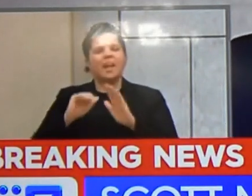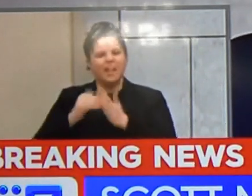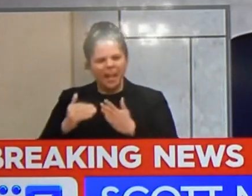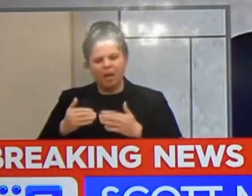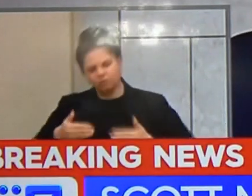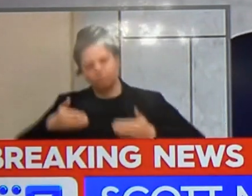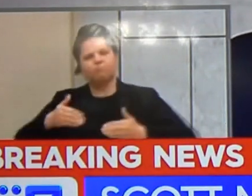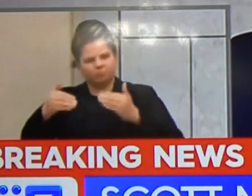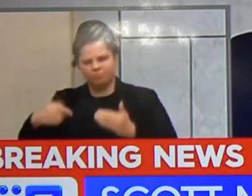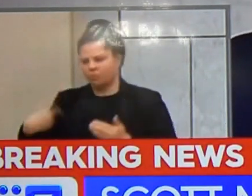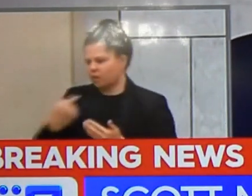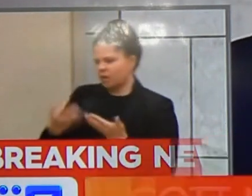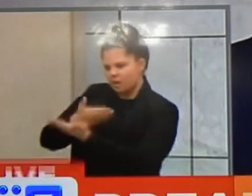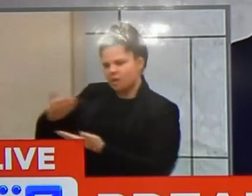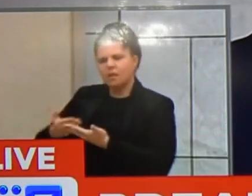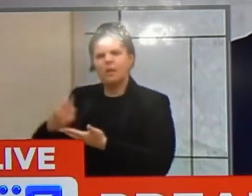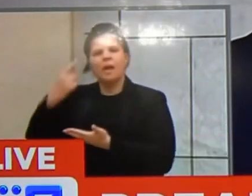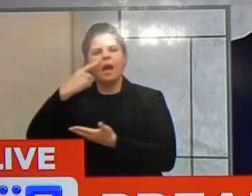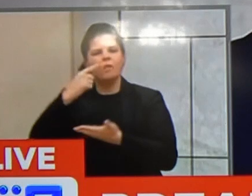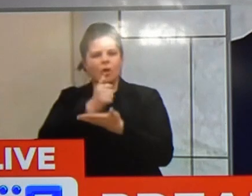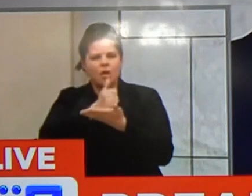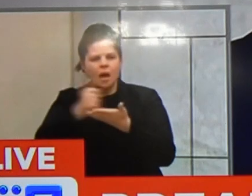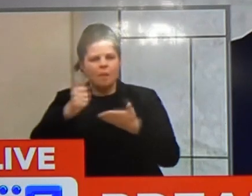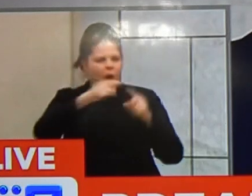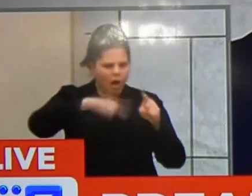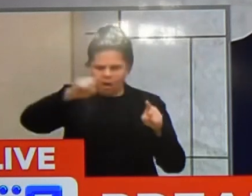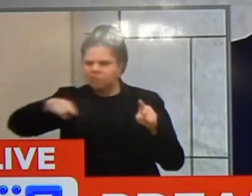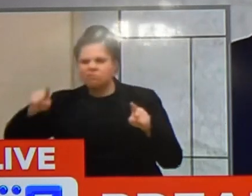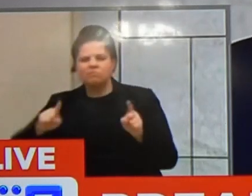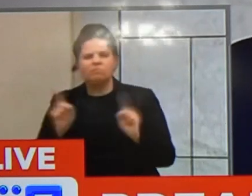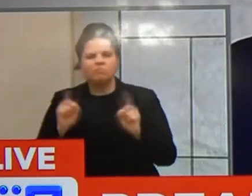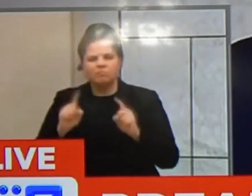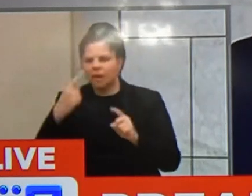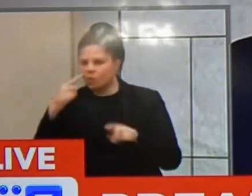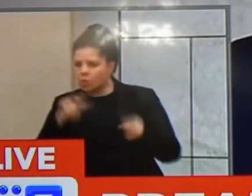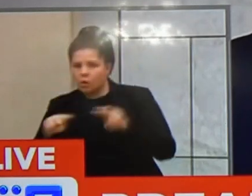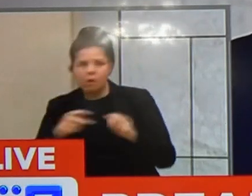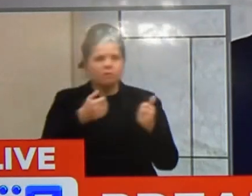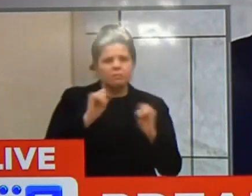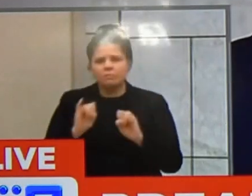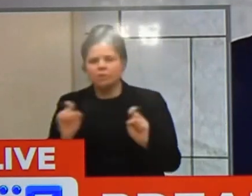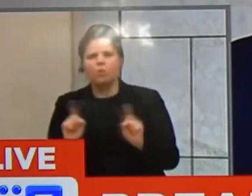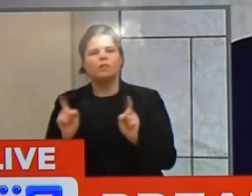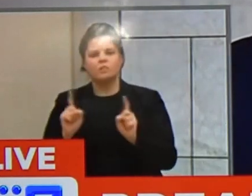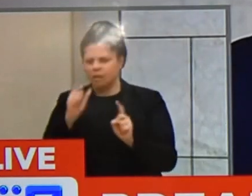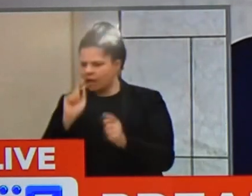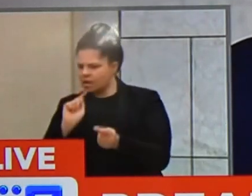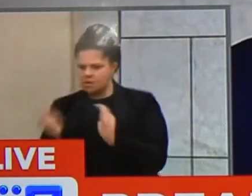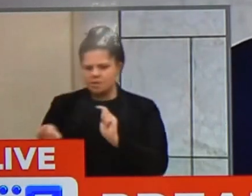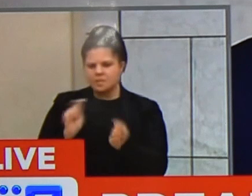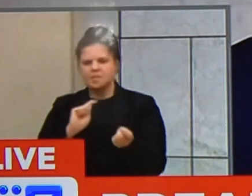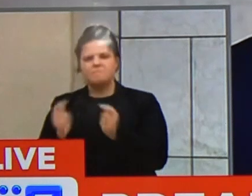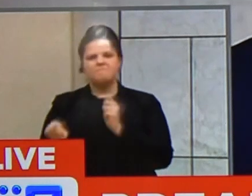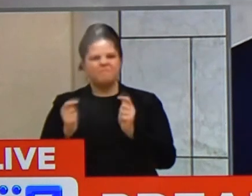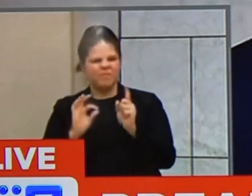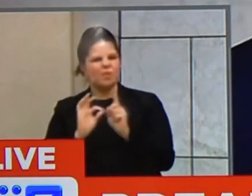meetings we'll be able to review the data and in particular review measures on a regular basis and make such adjustments as is